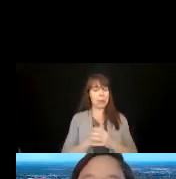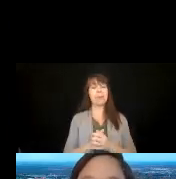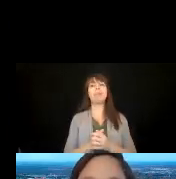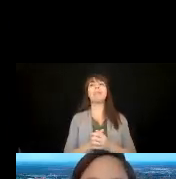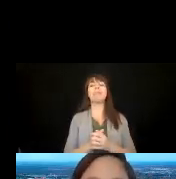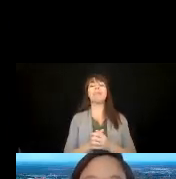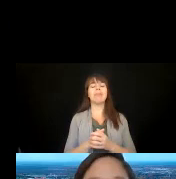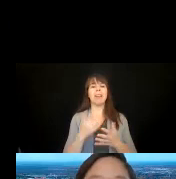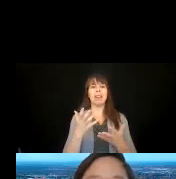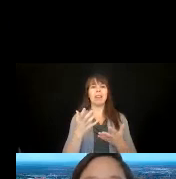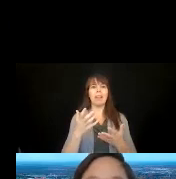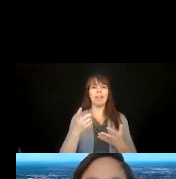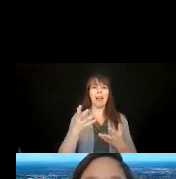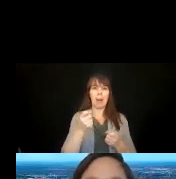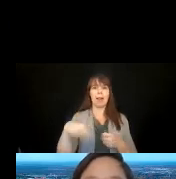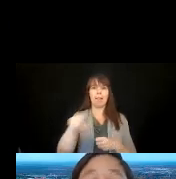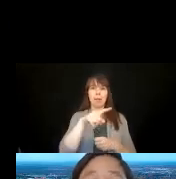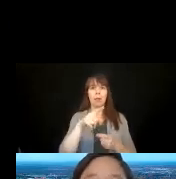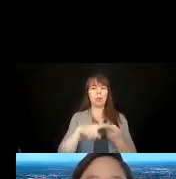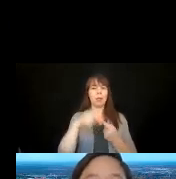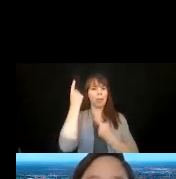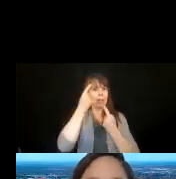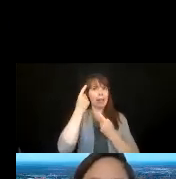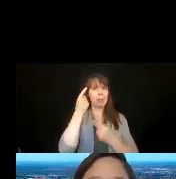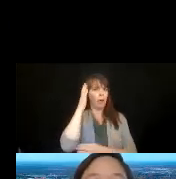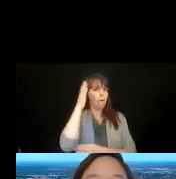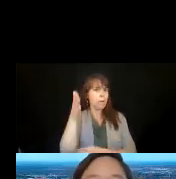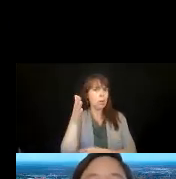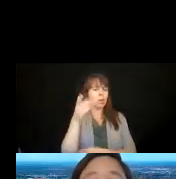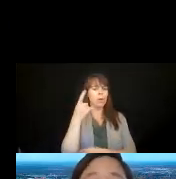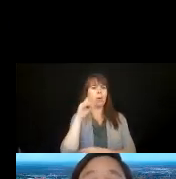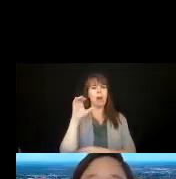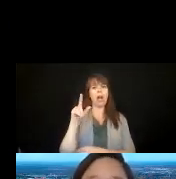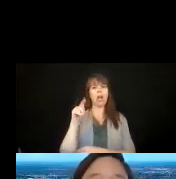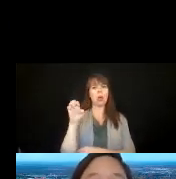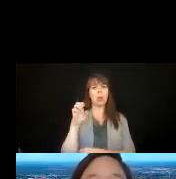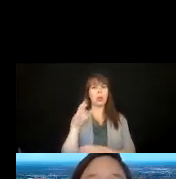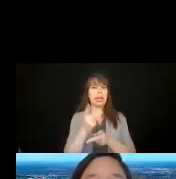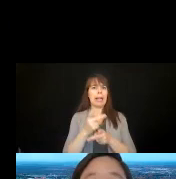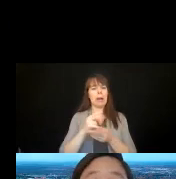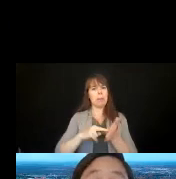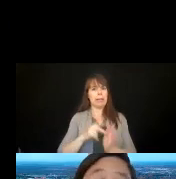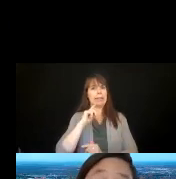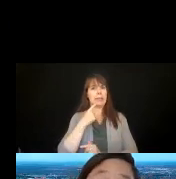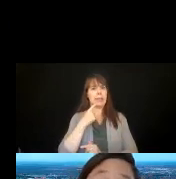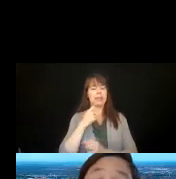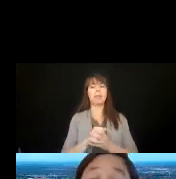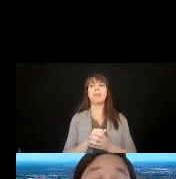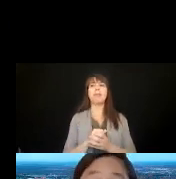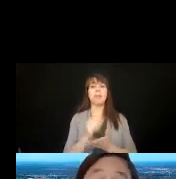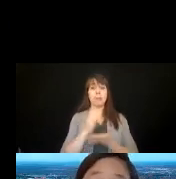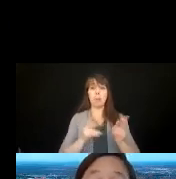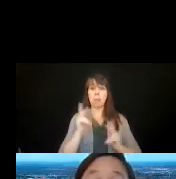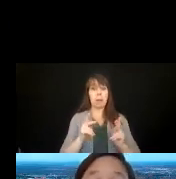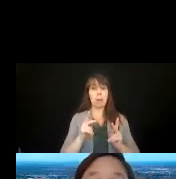want everybody on the line to be thinking about the future of acute care, and that currently we have acute care patients at